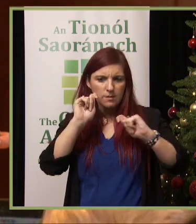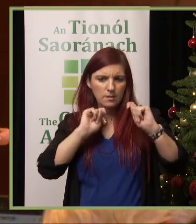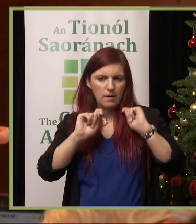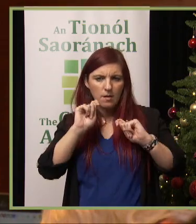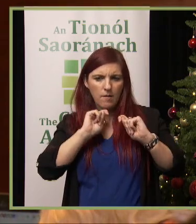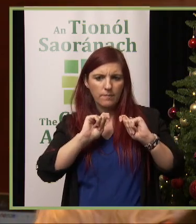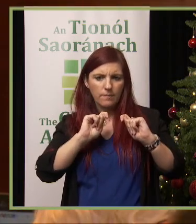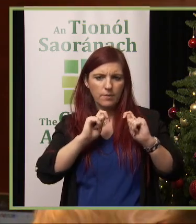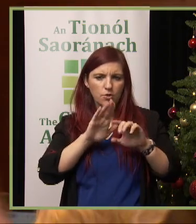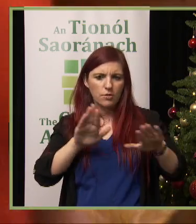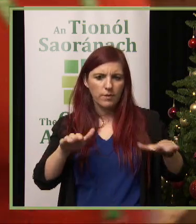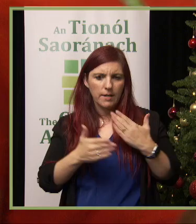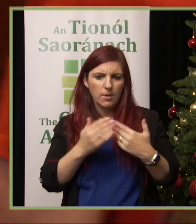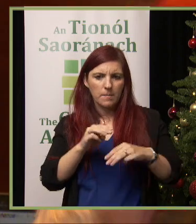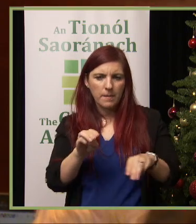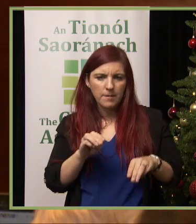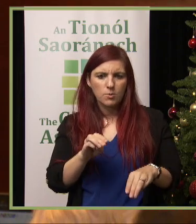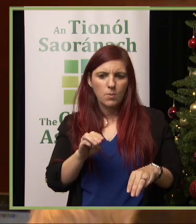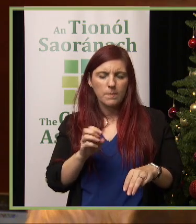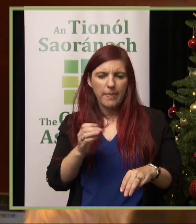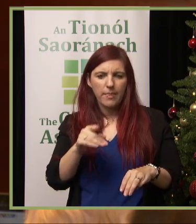Children and Young People's Assembly on biodiversity loss.